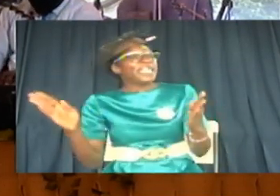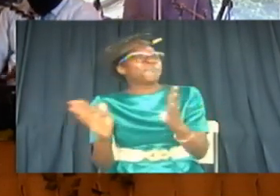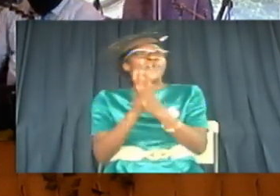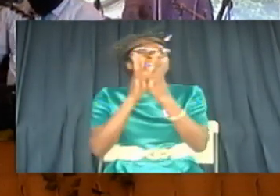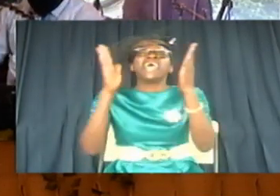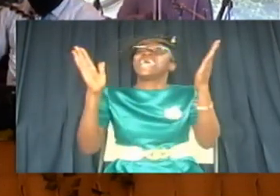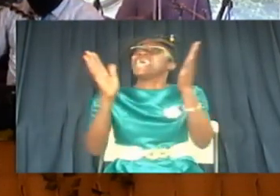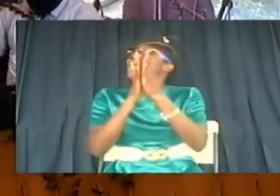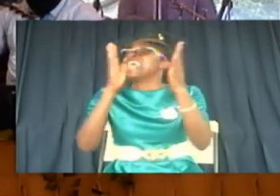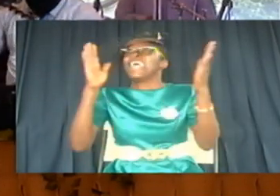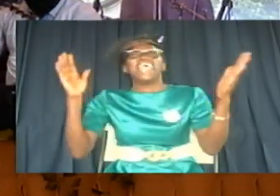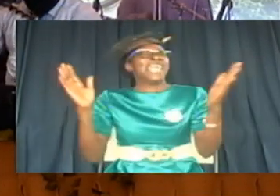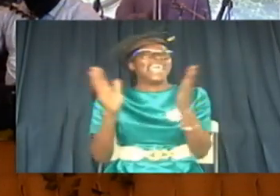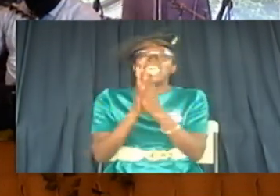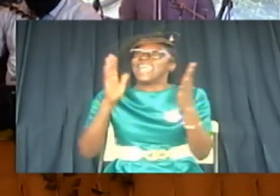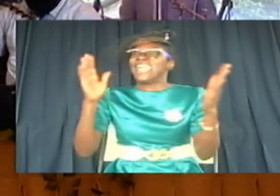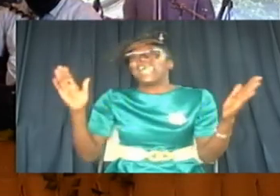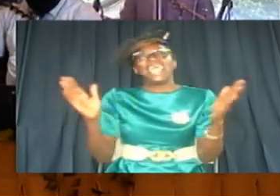be